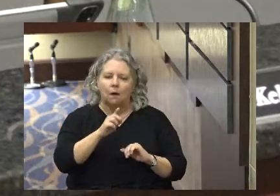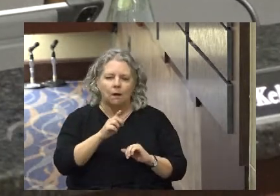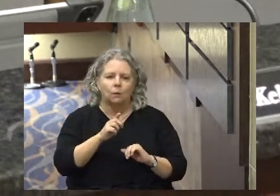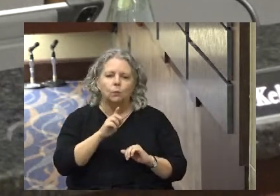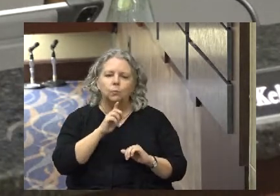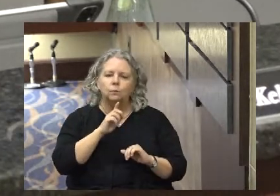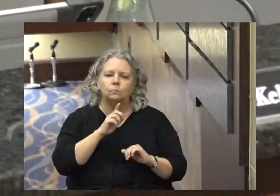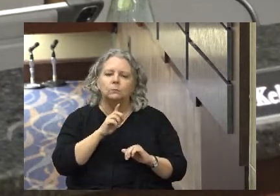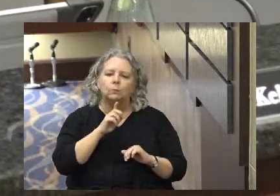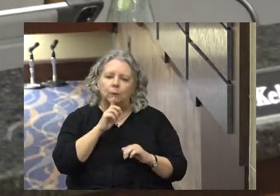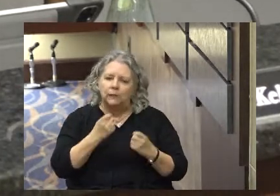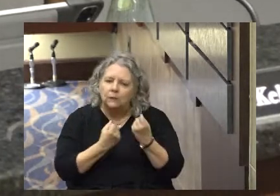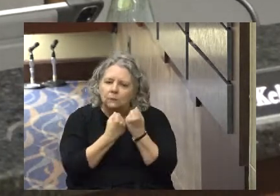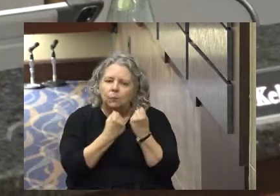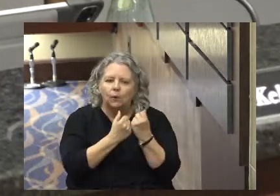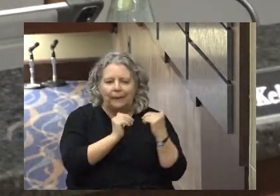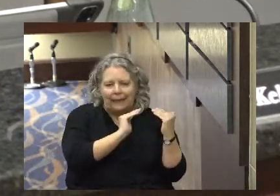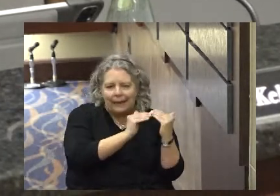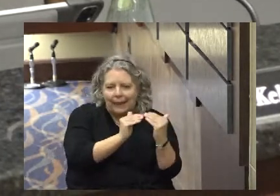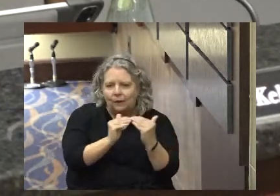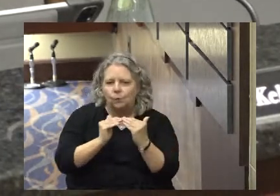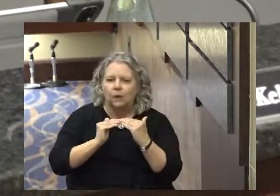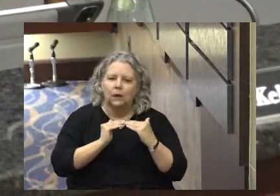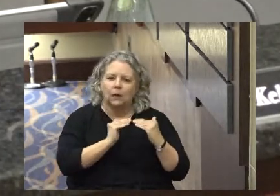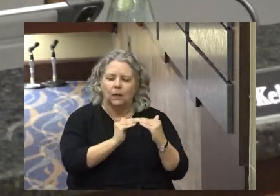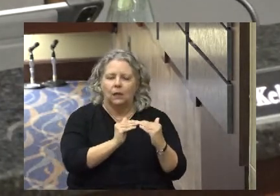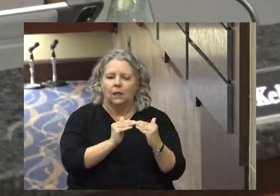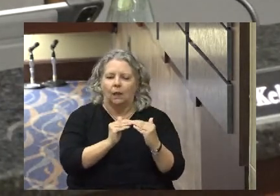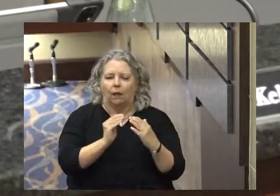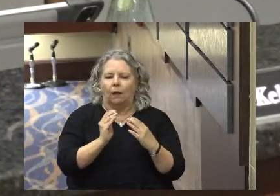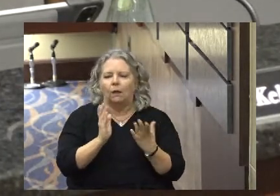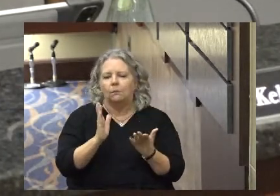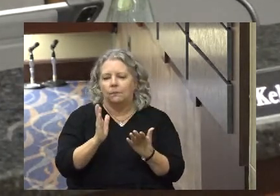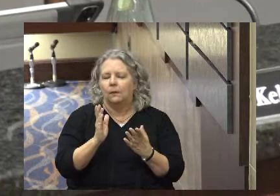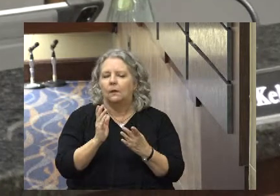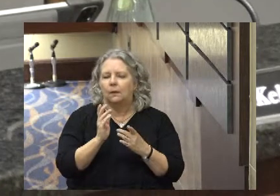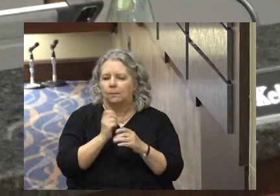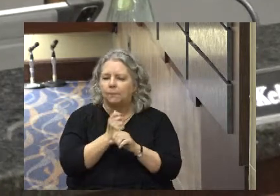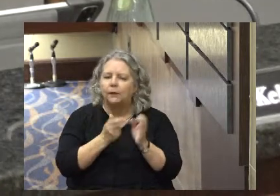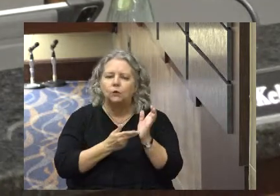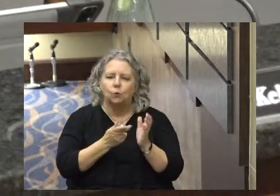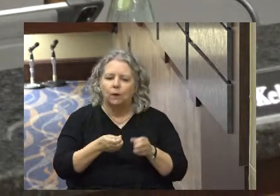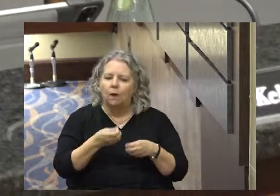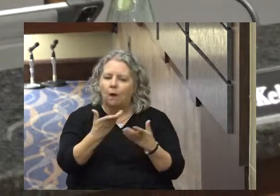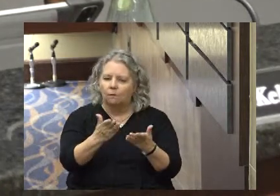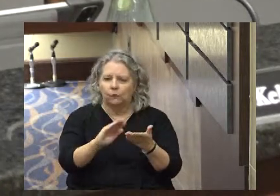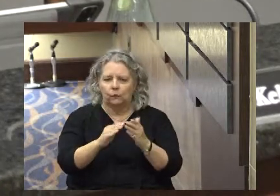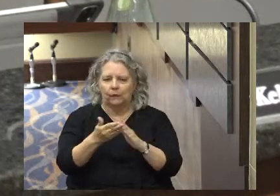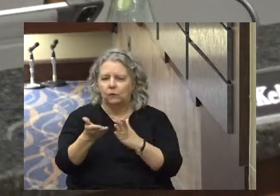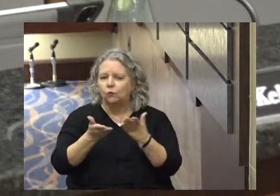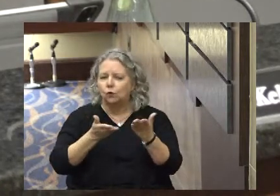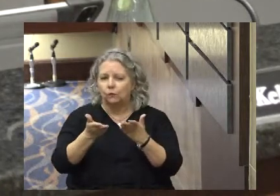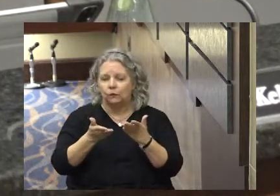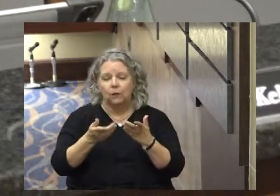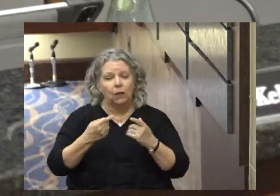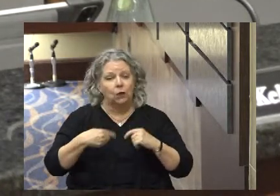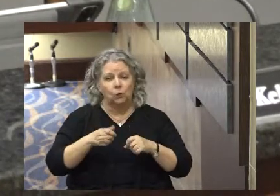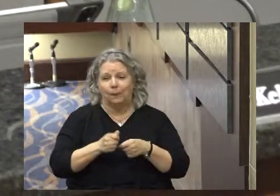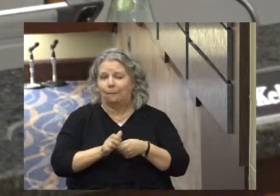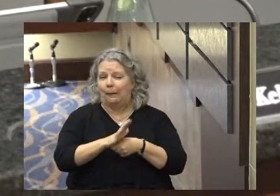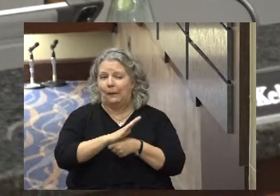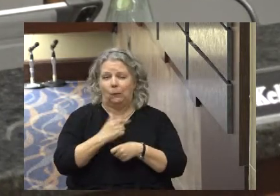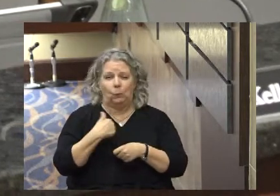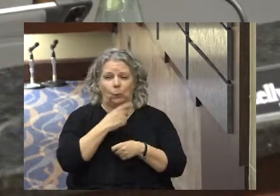equity as crucial to each element of offering city services. In the pandemic, we saw the digital